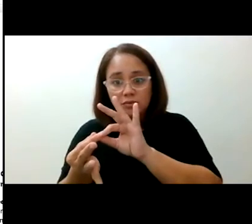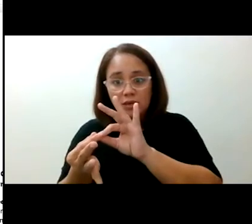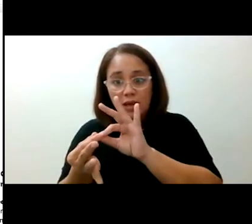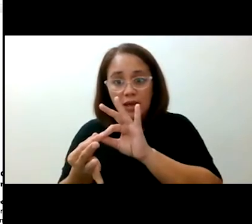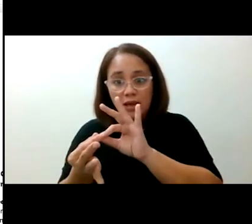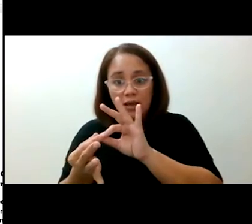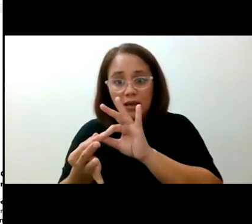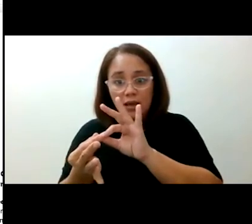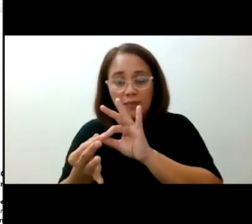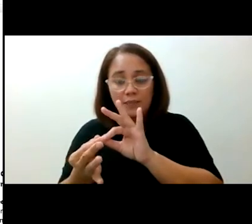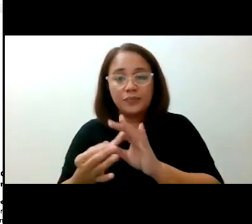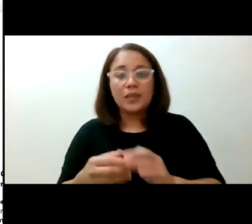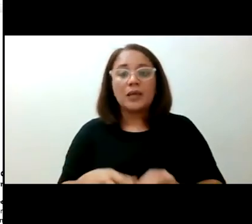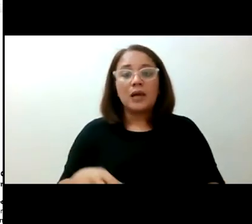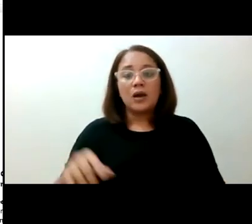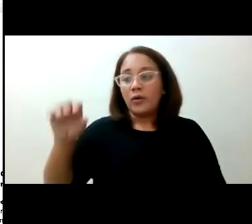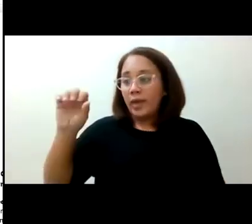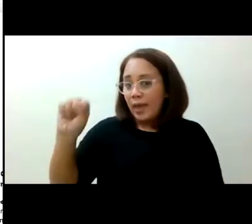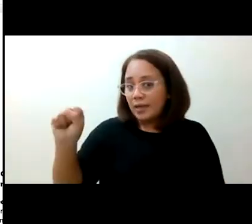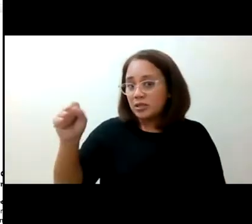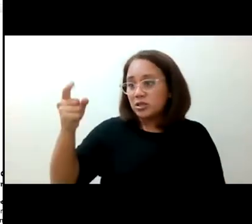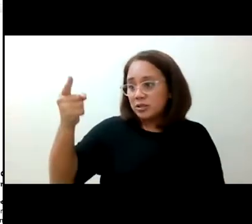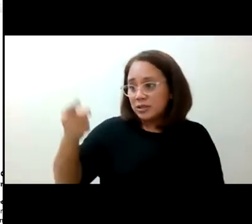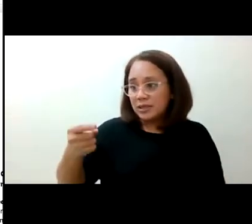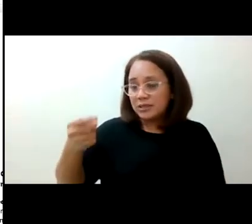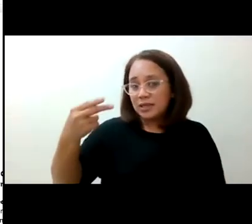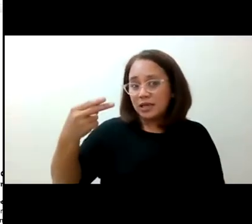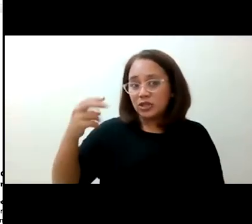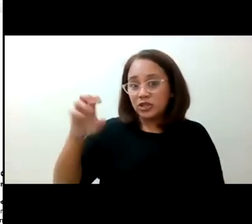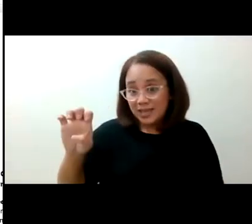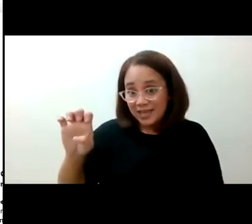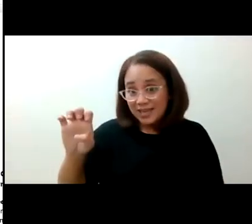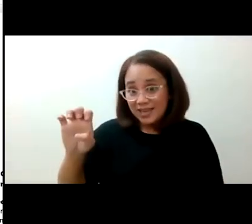So either S/HE